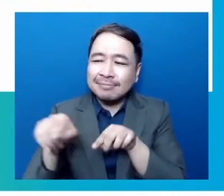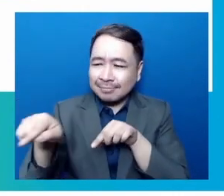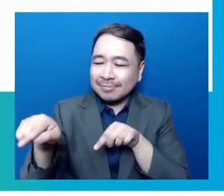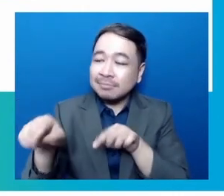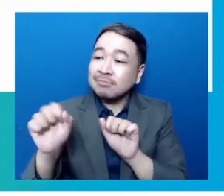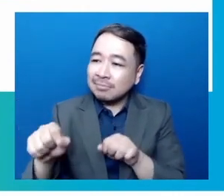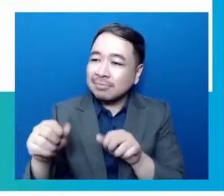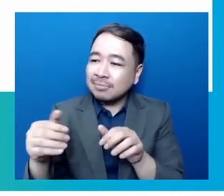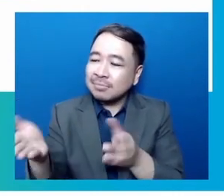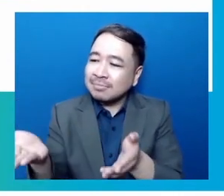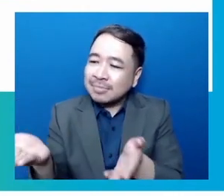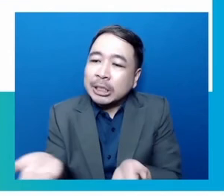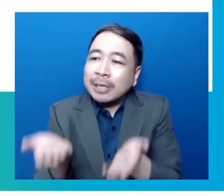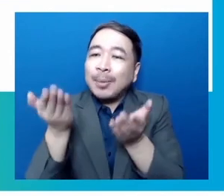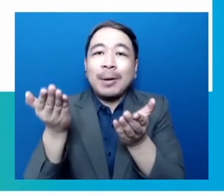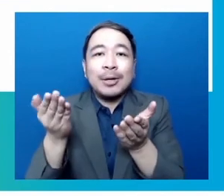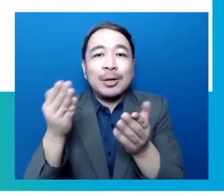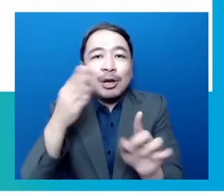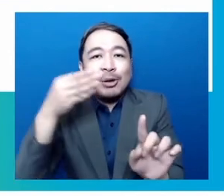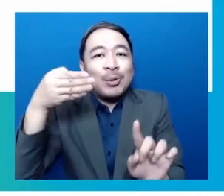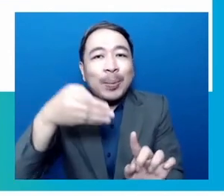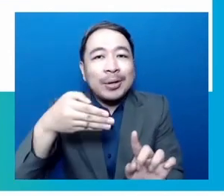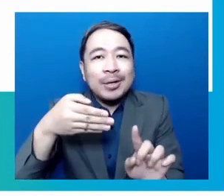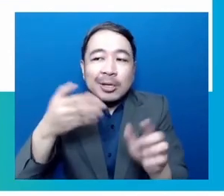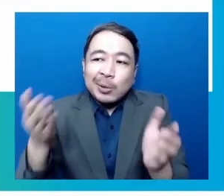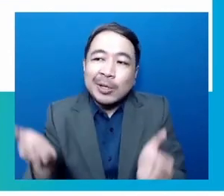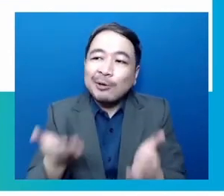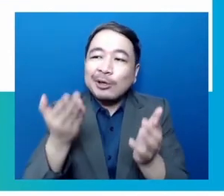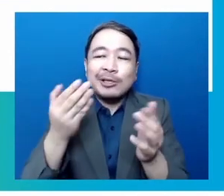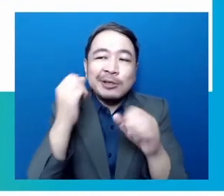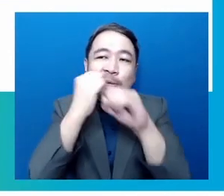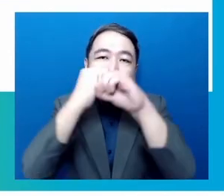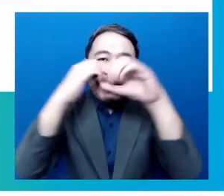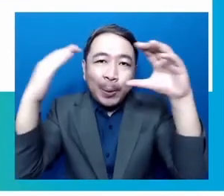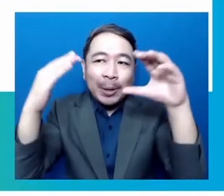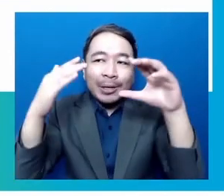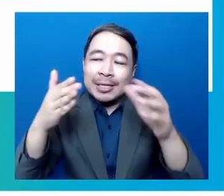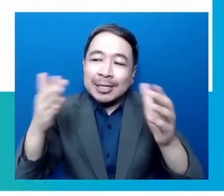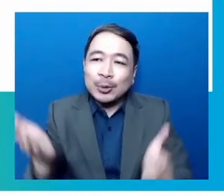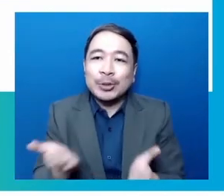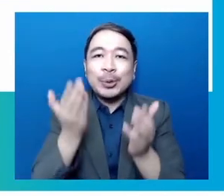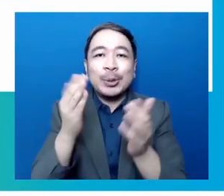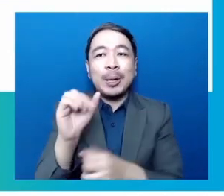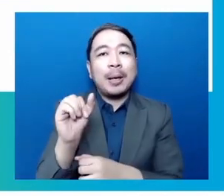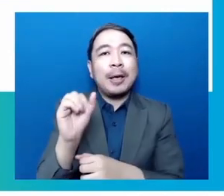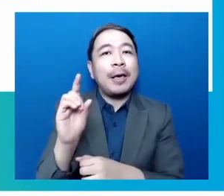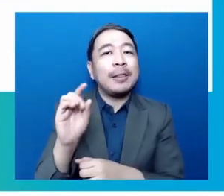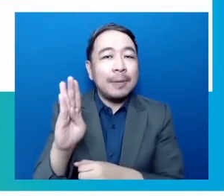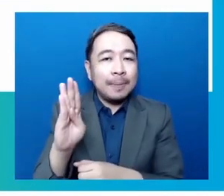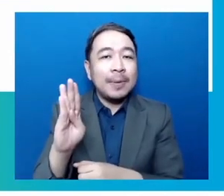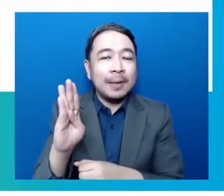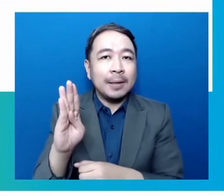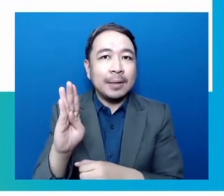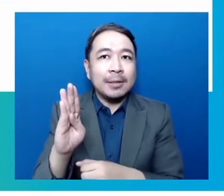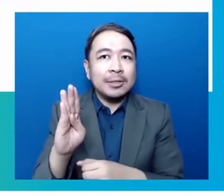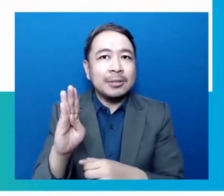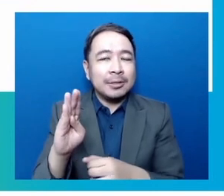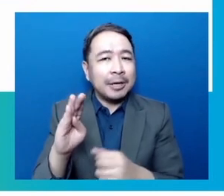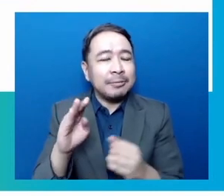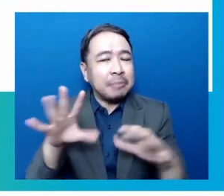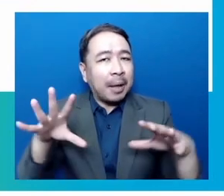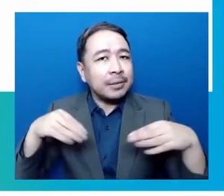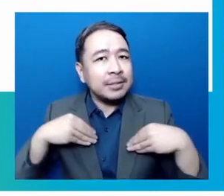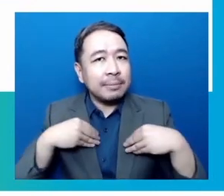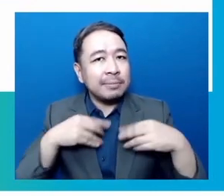to increase the level of ambition, and to make sure that ADB really rises to the challenge, especially